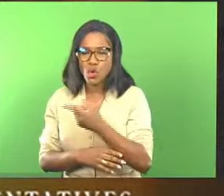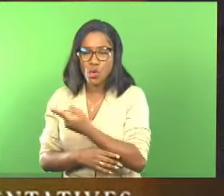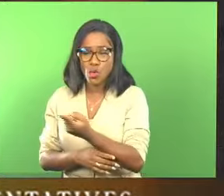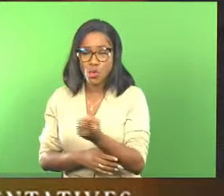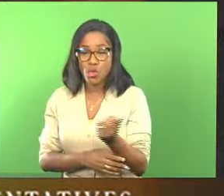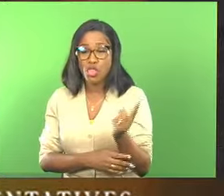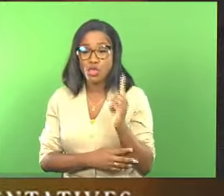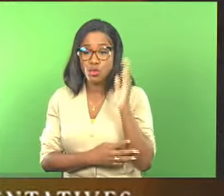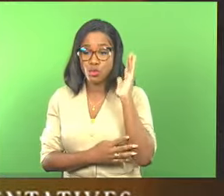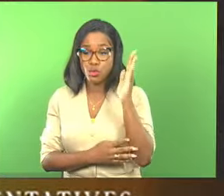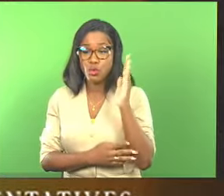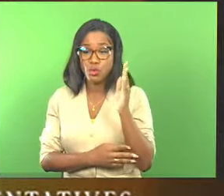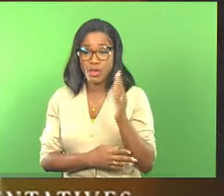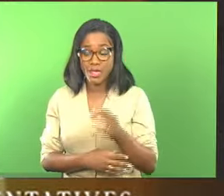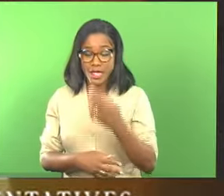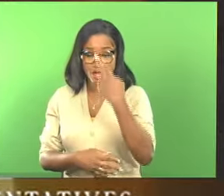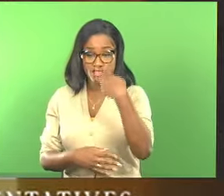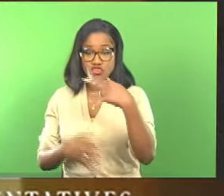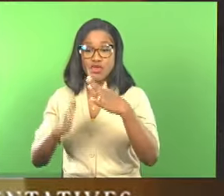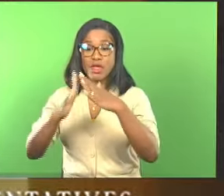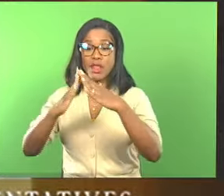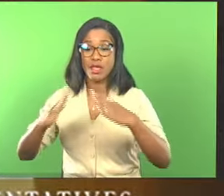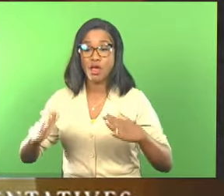iconic Red House.